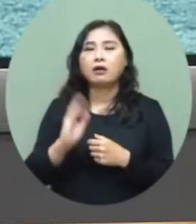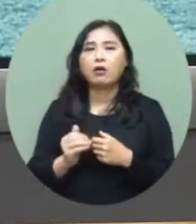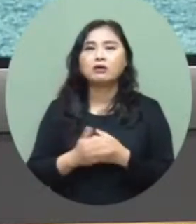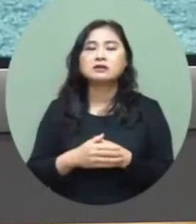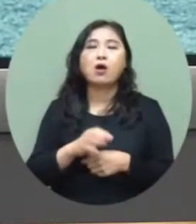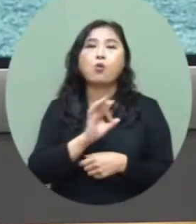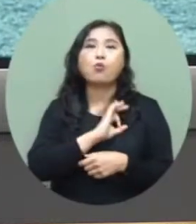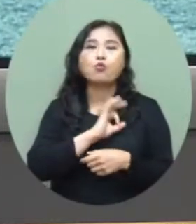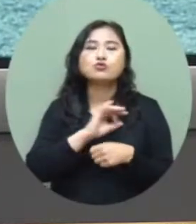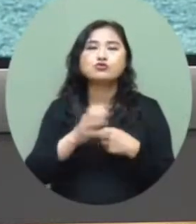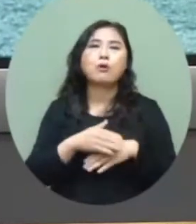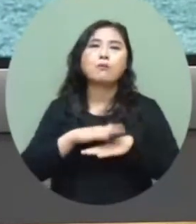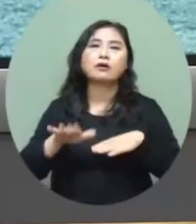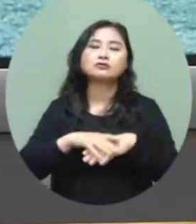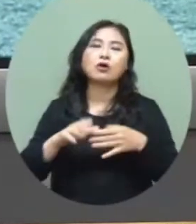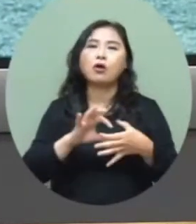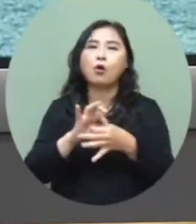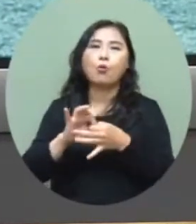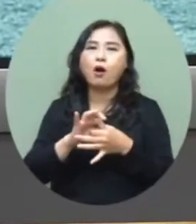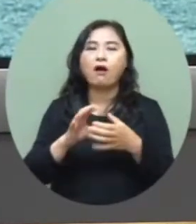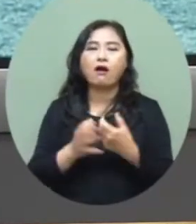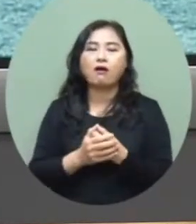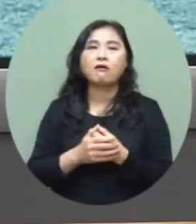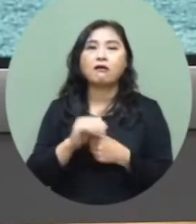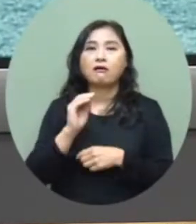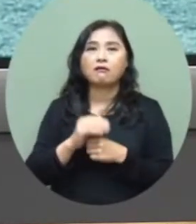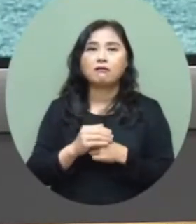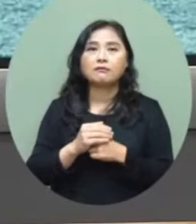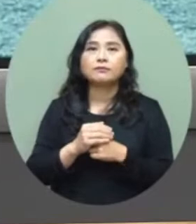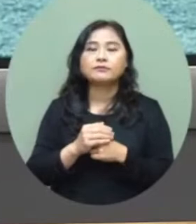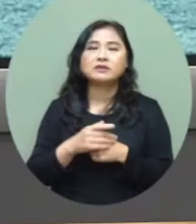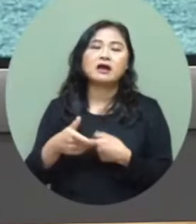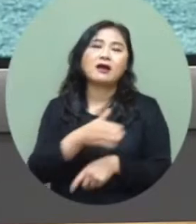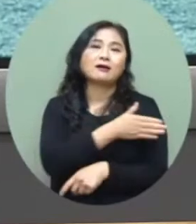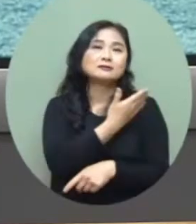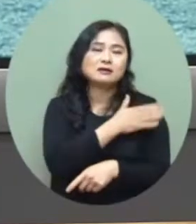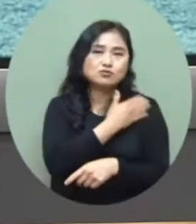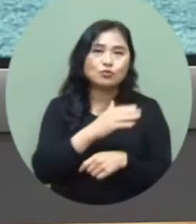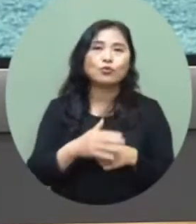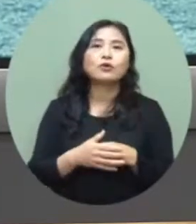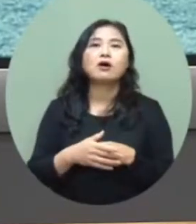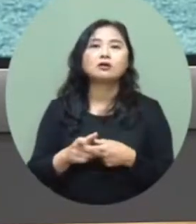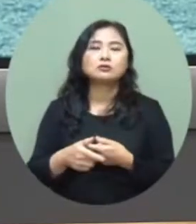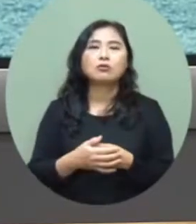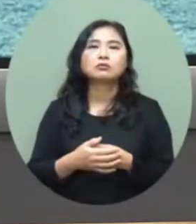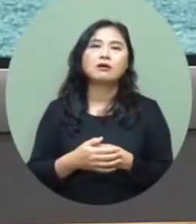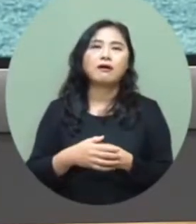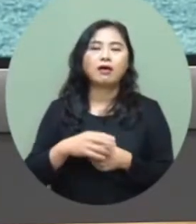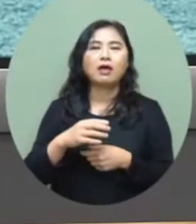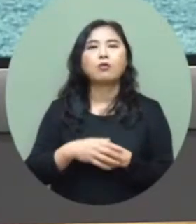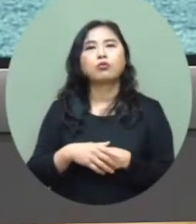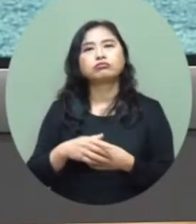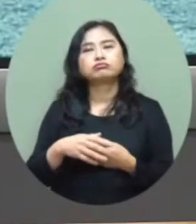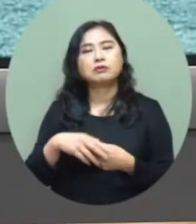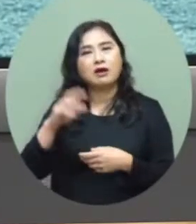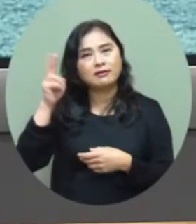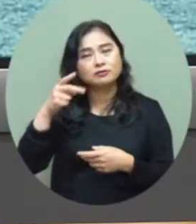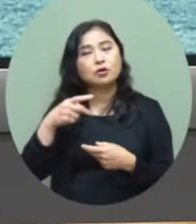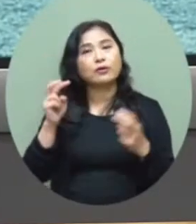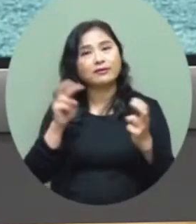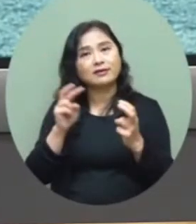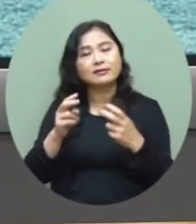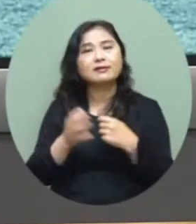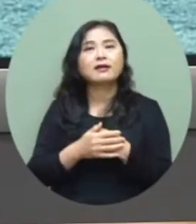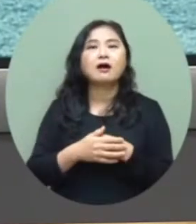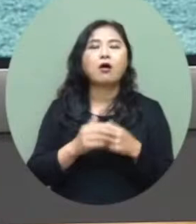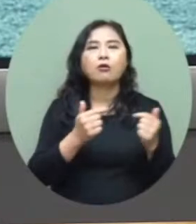So it's not the case that we just give out the kits and that's it. We make use